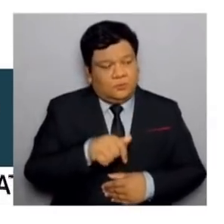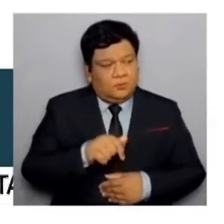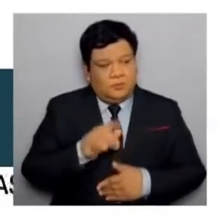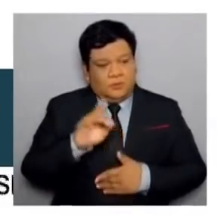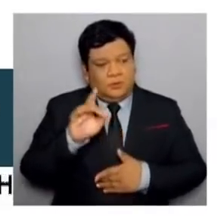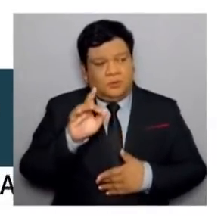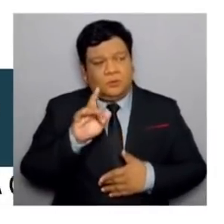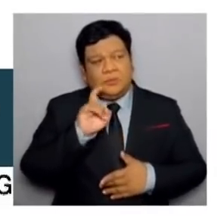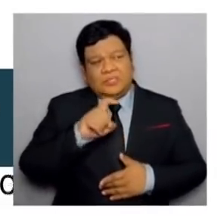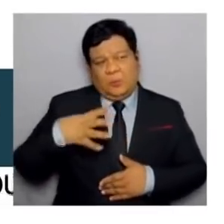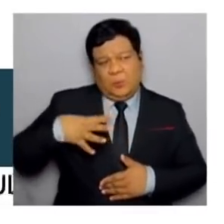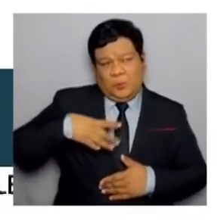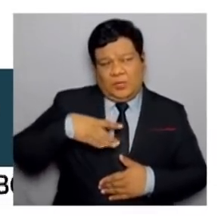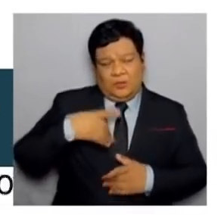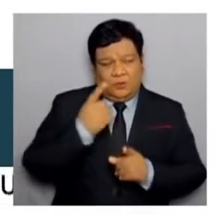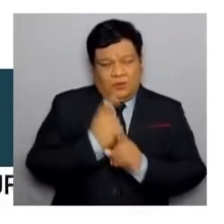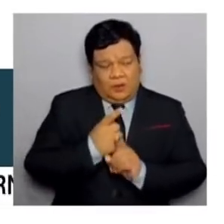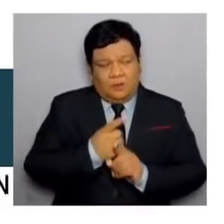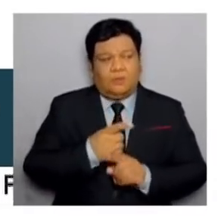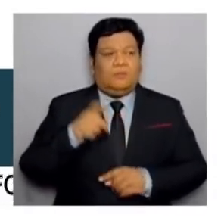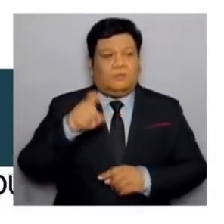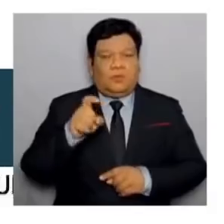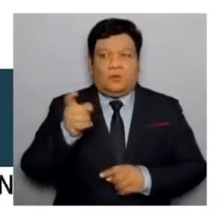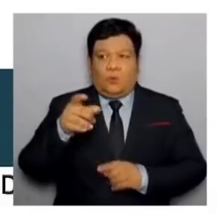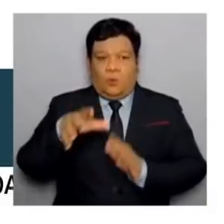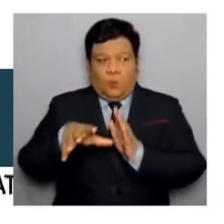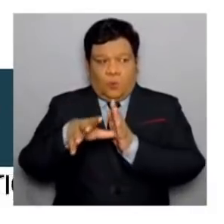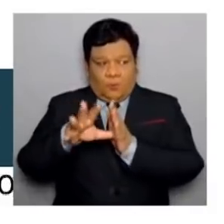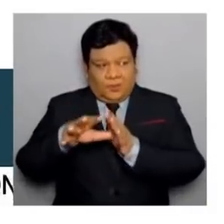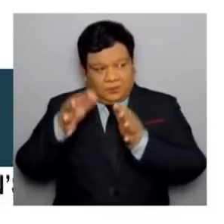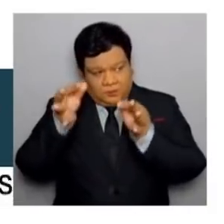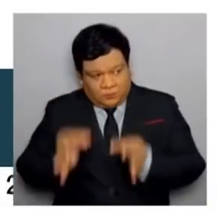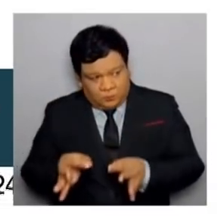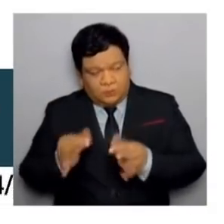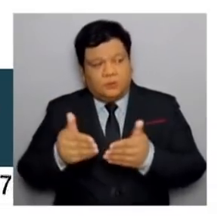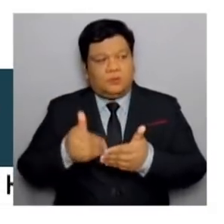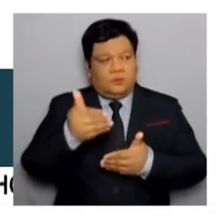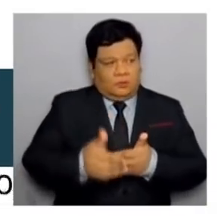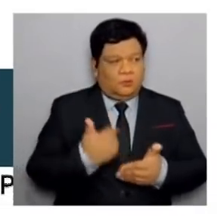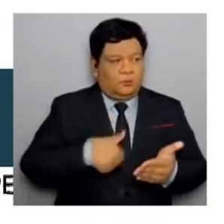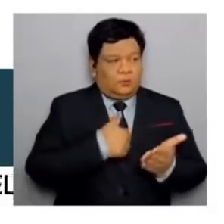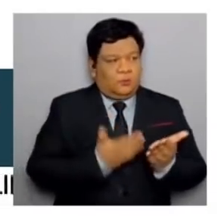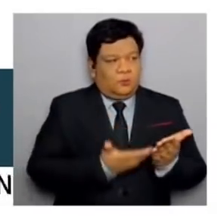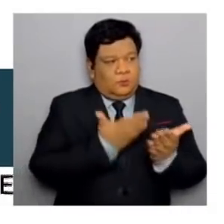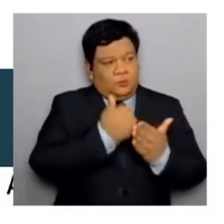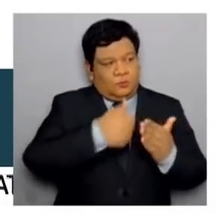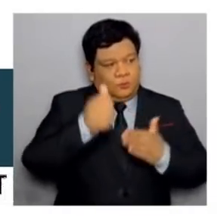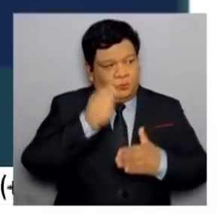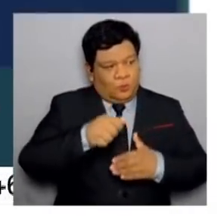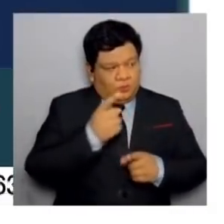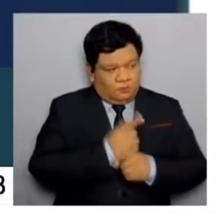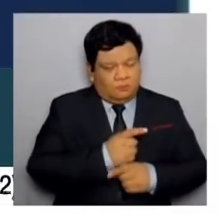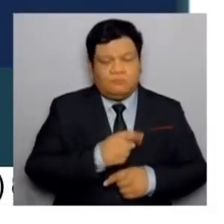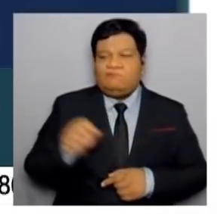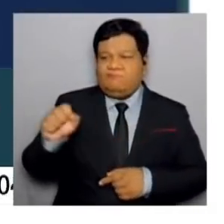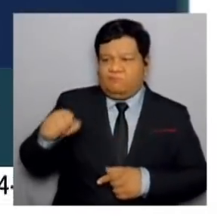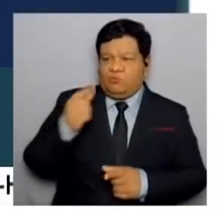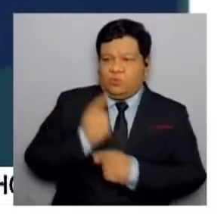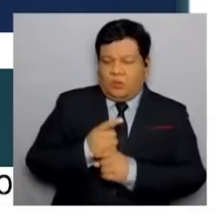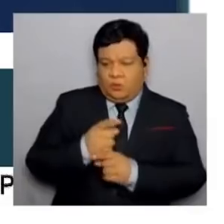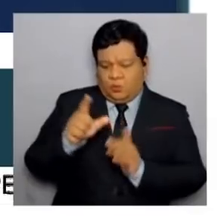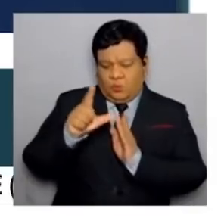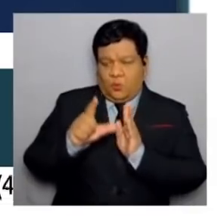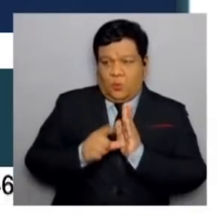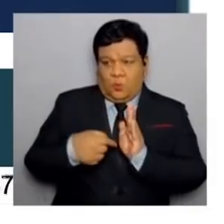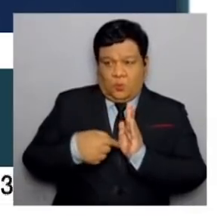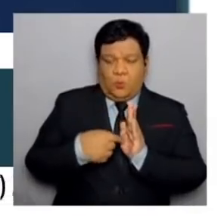or the petitioners had to wait for the en banc's decision. Yes, that is correct po. Because under the law, the moment